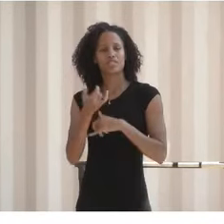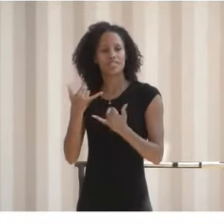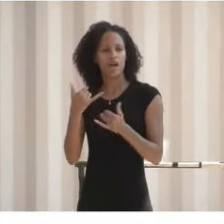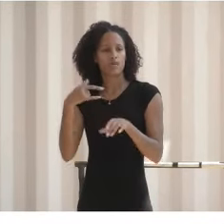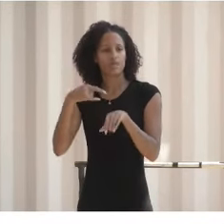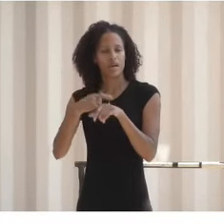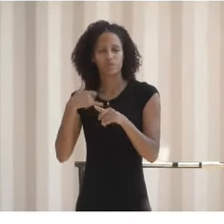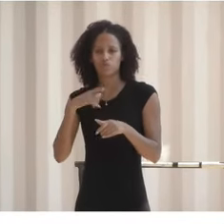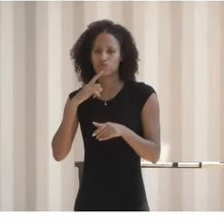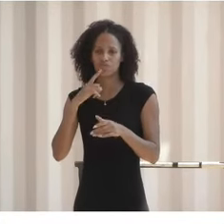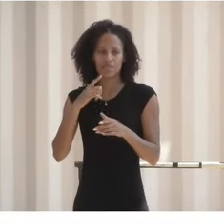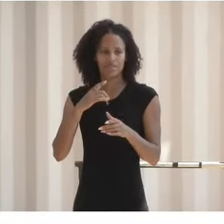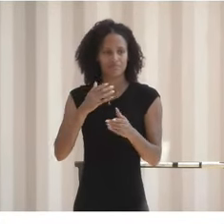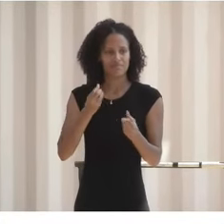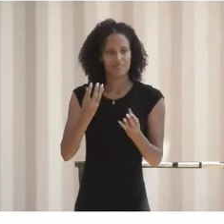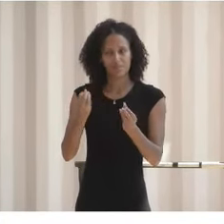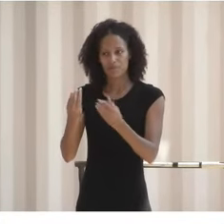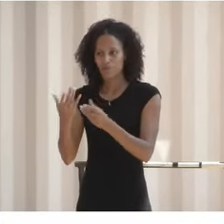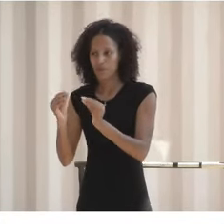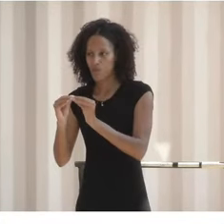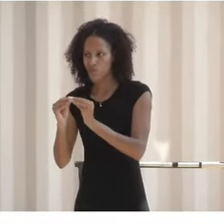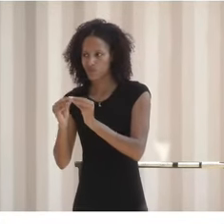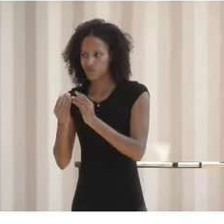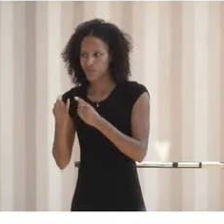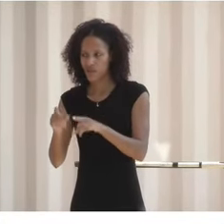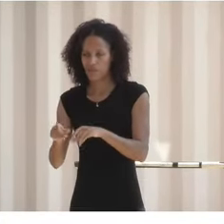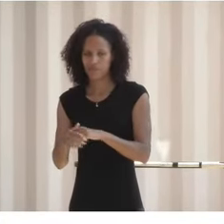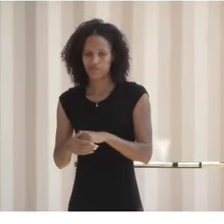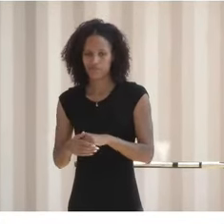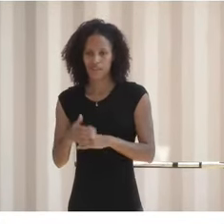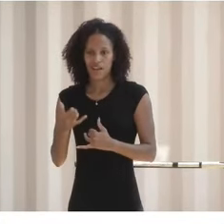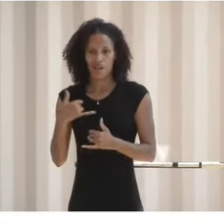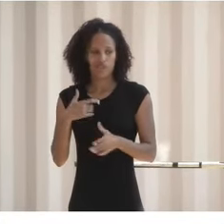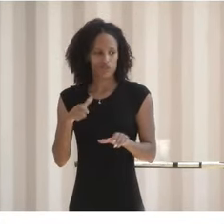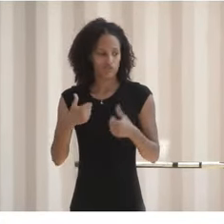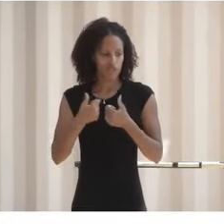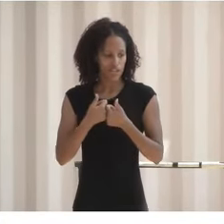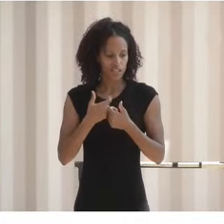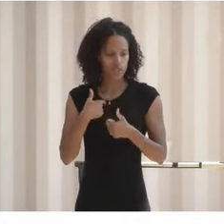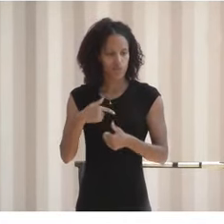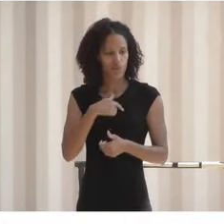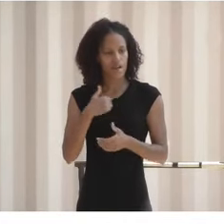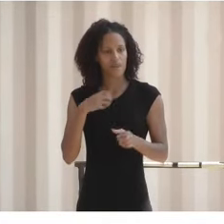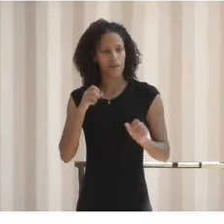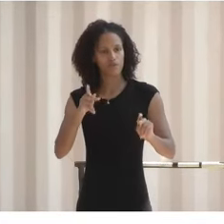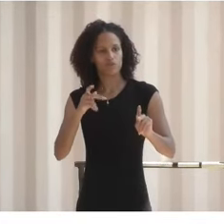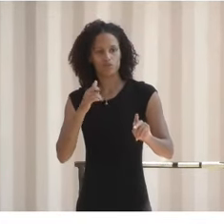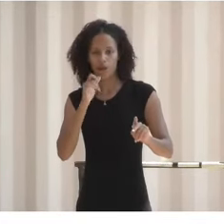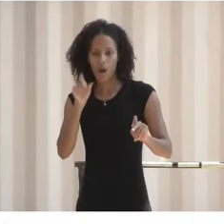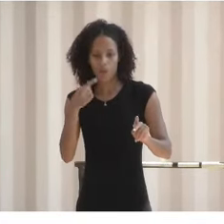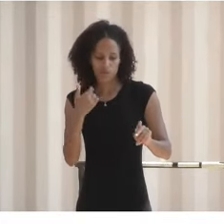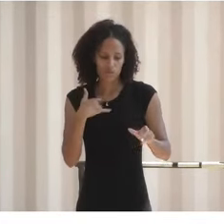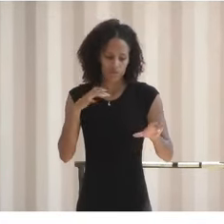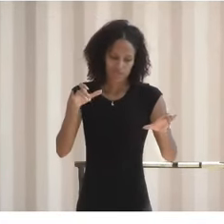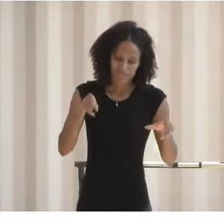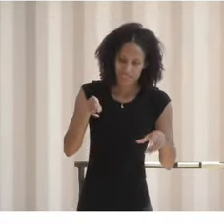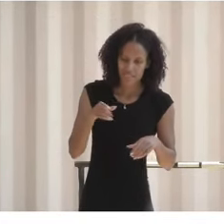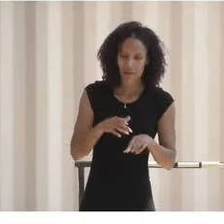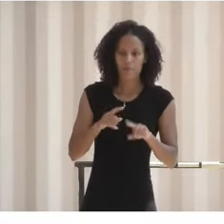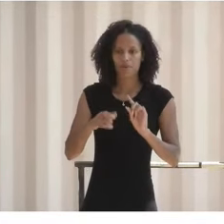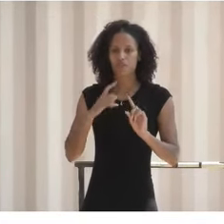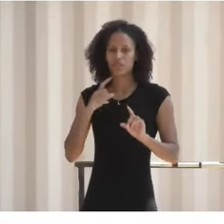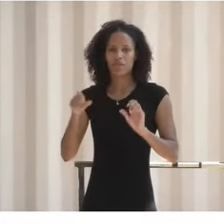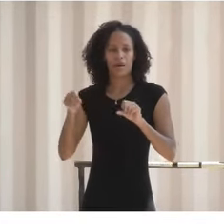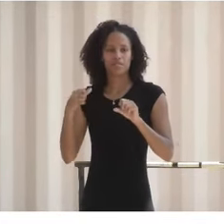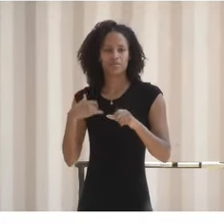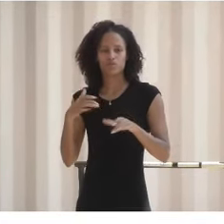multiply. If we move forward at a scale and ambition that match the challenge, we have the opportunity to not only do what's necessary, but the